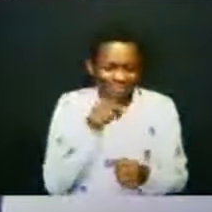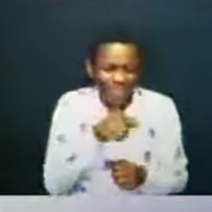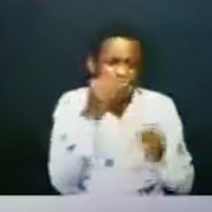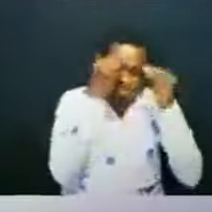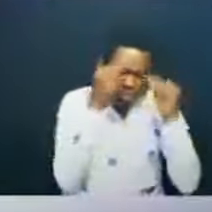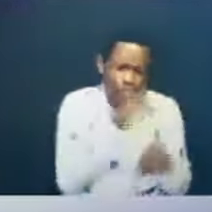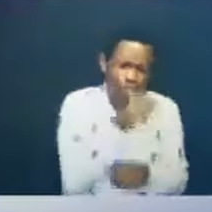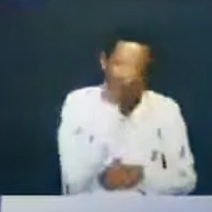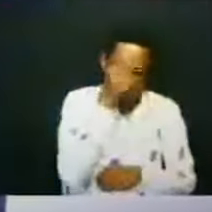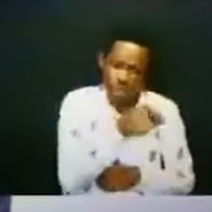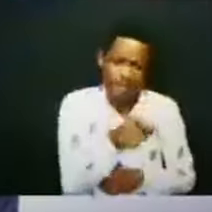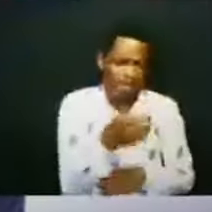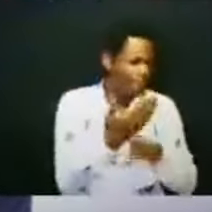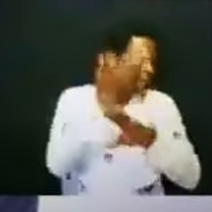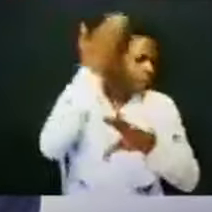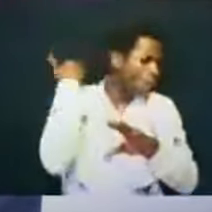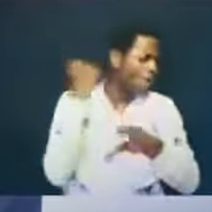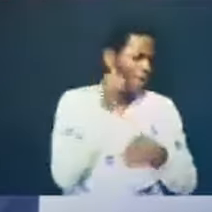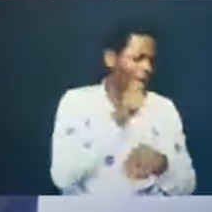The kind of life she was leading.